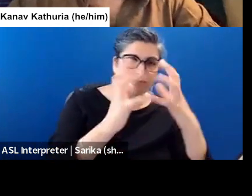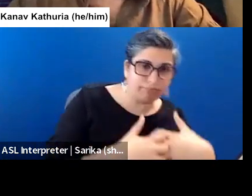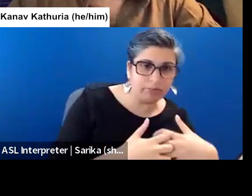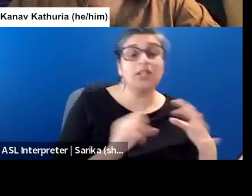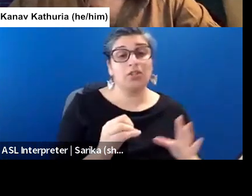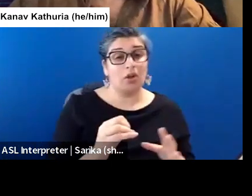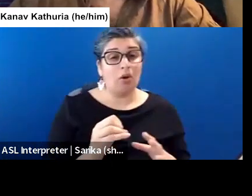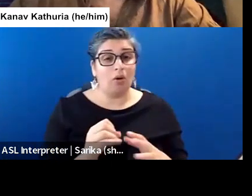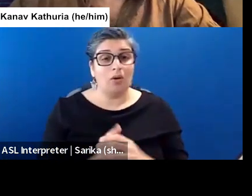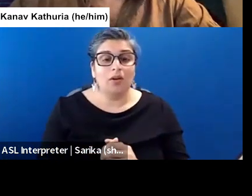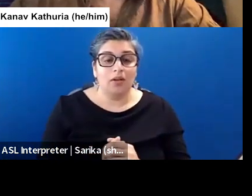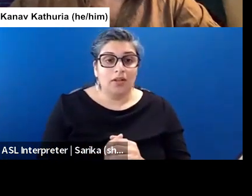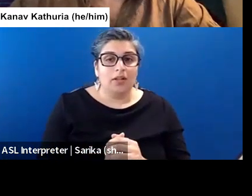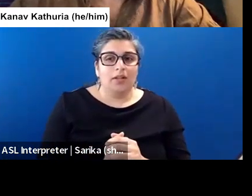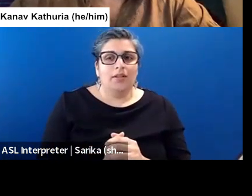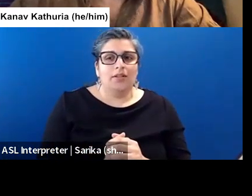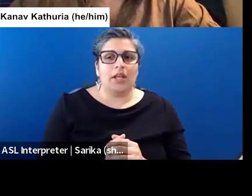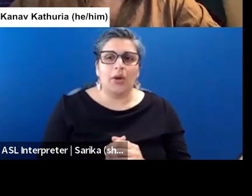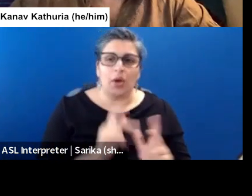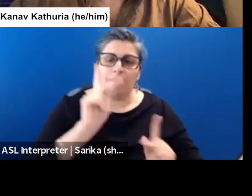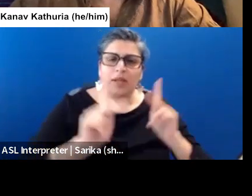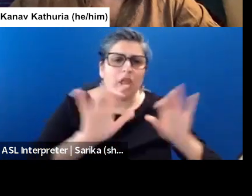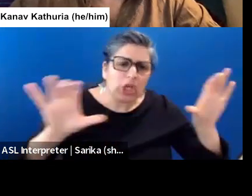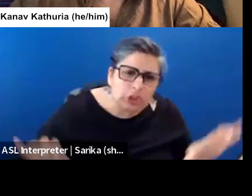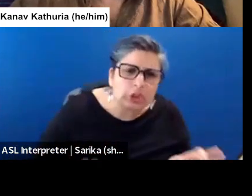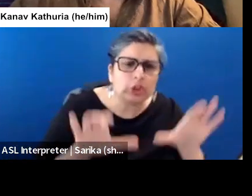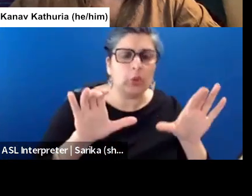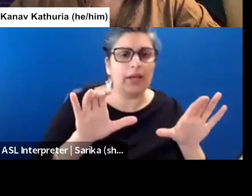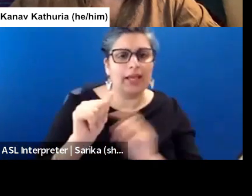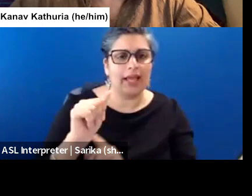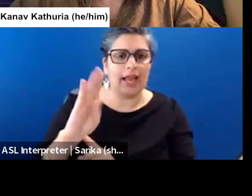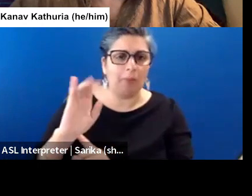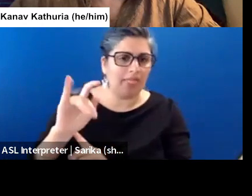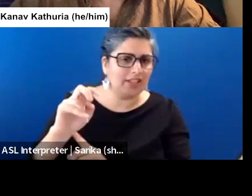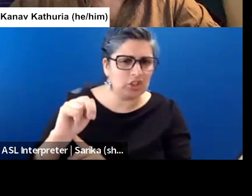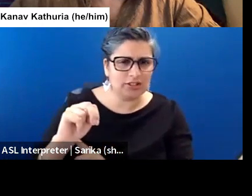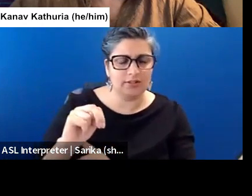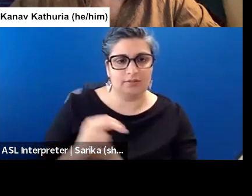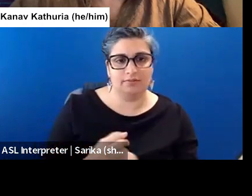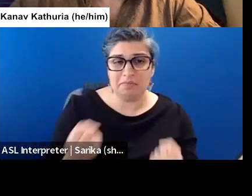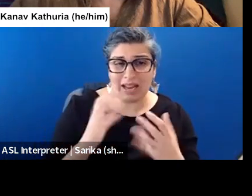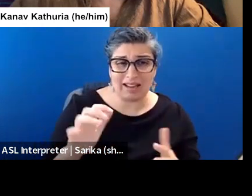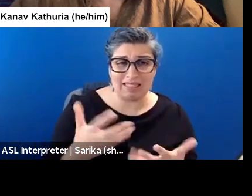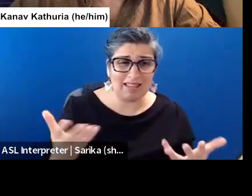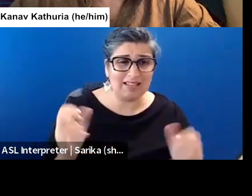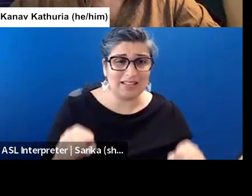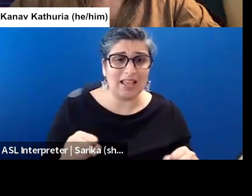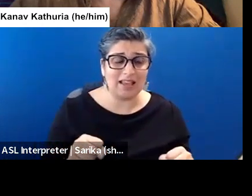And so I think people are doing abolition, like so many different things can be doing abolition. It can